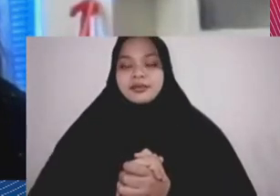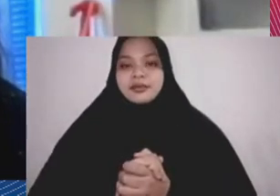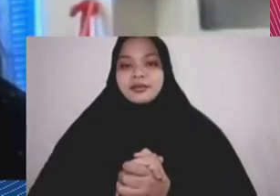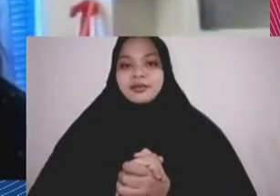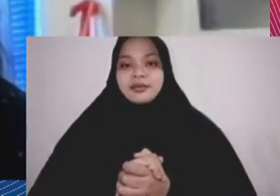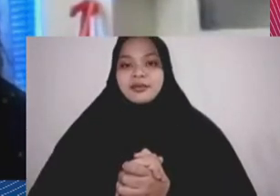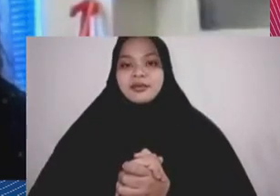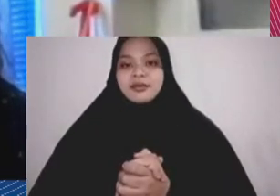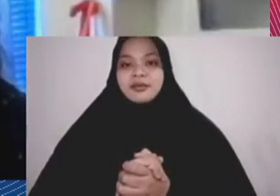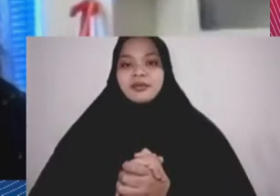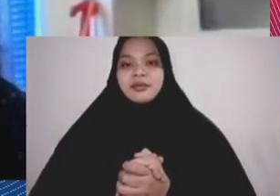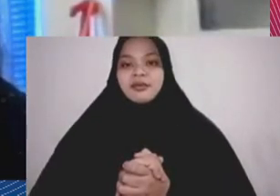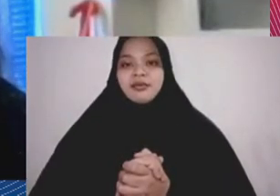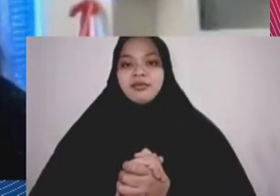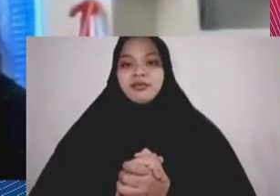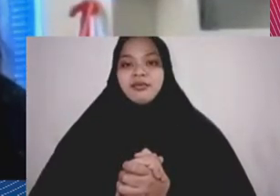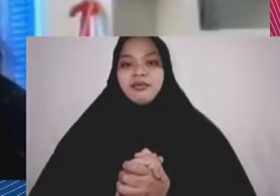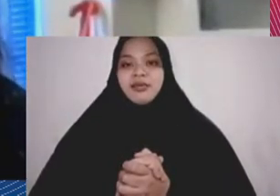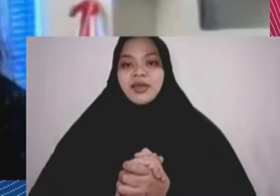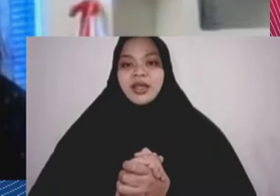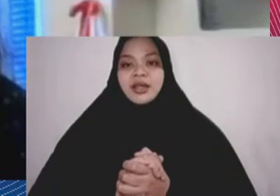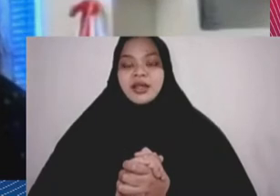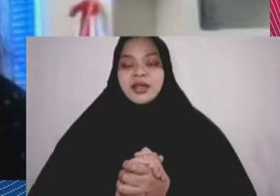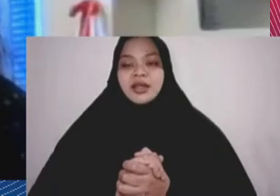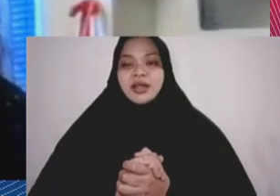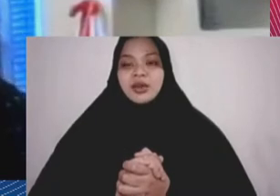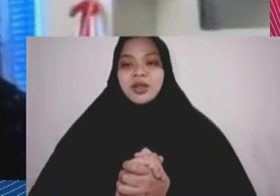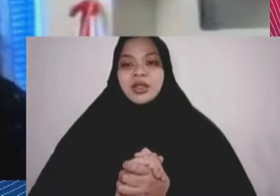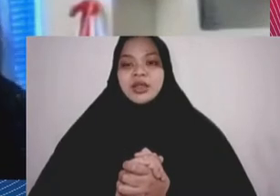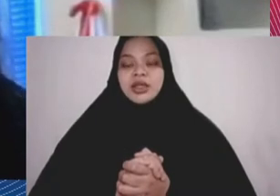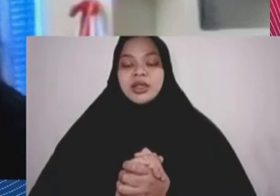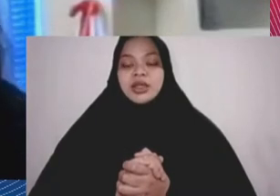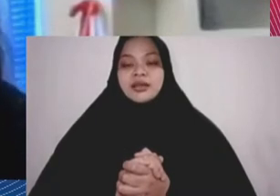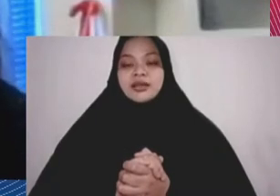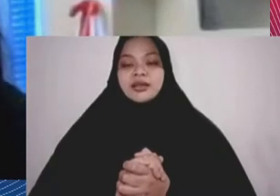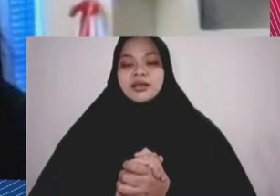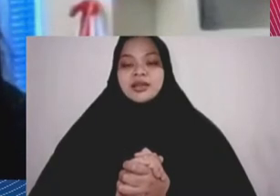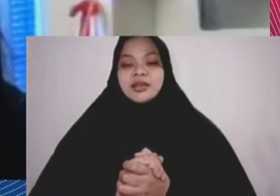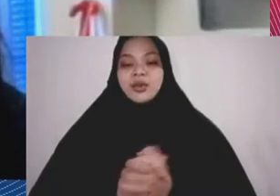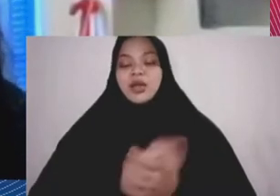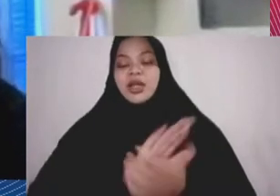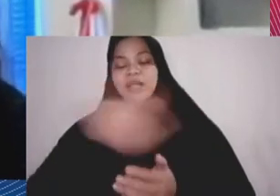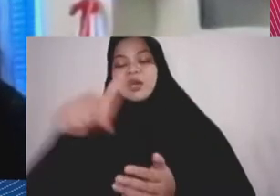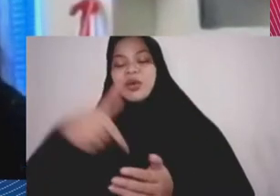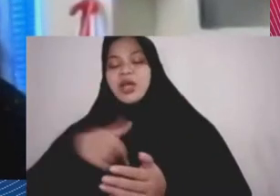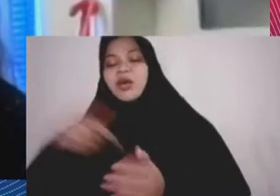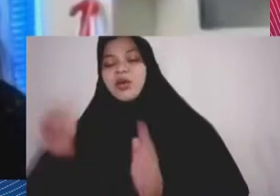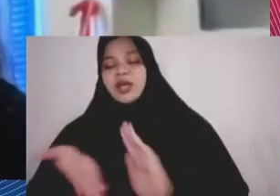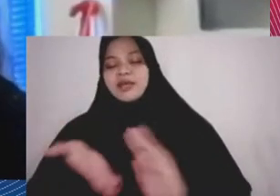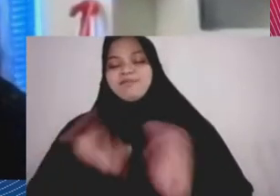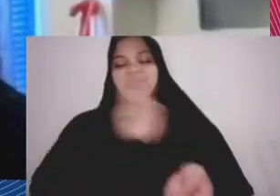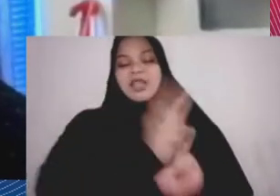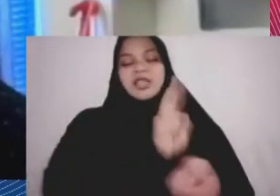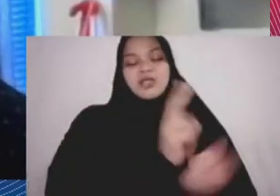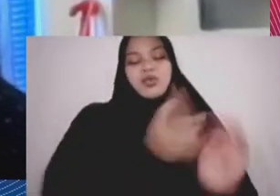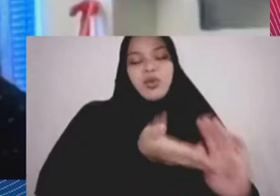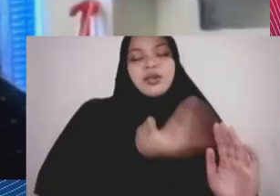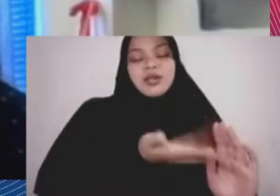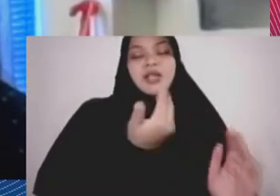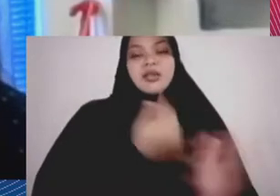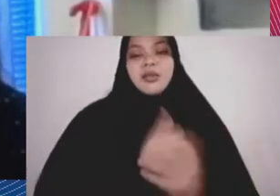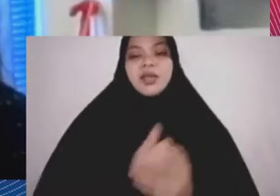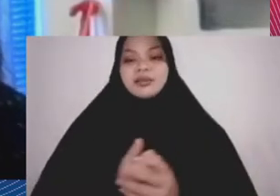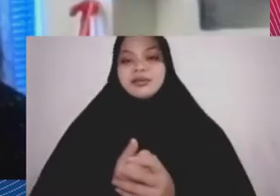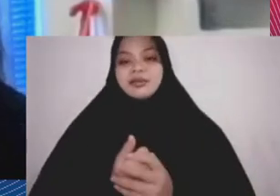of an abusive relationship or, you know, to end the sexual harassment that she was facing at work. So